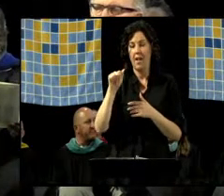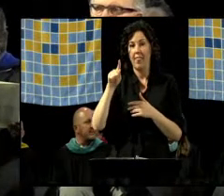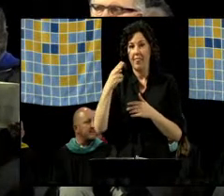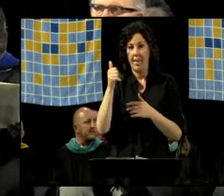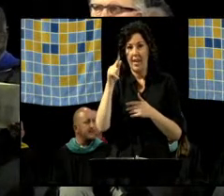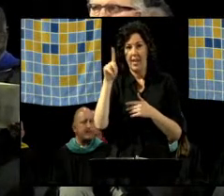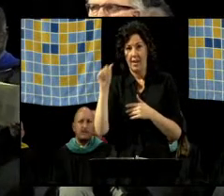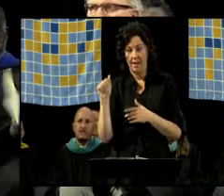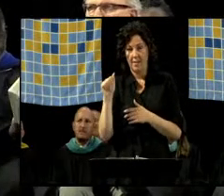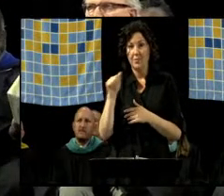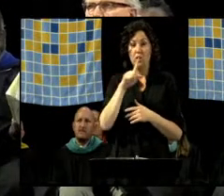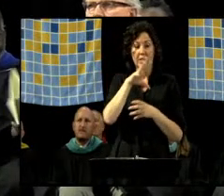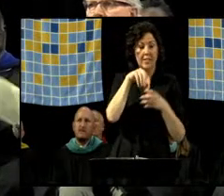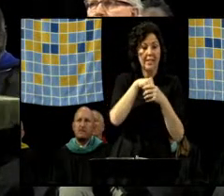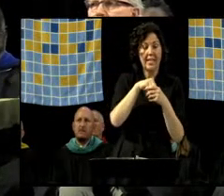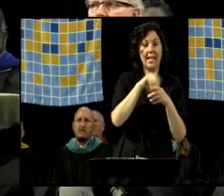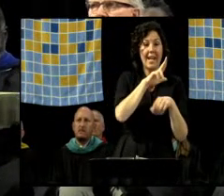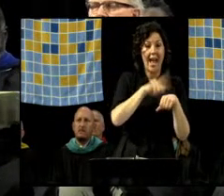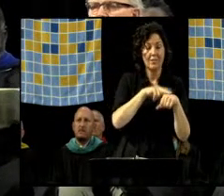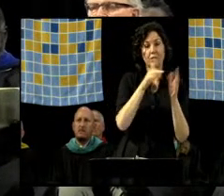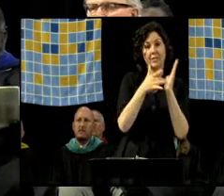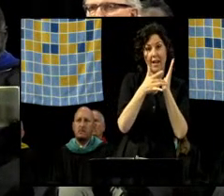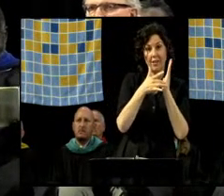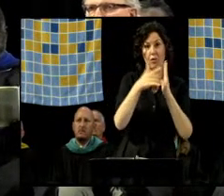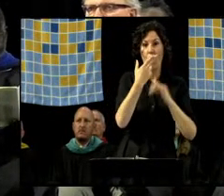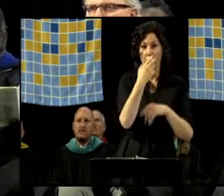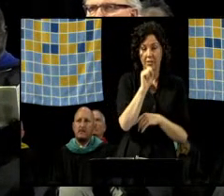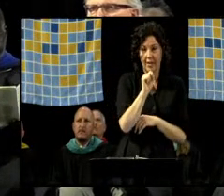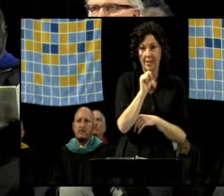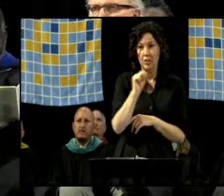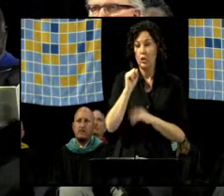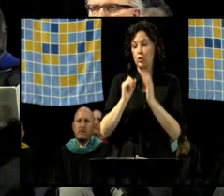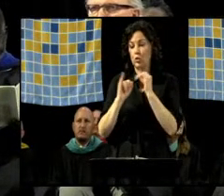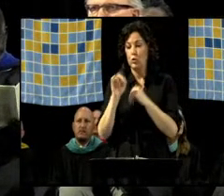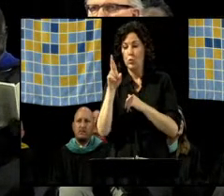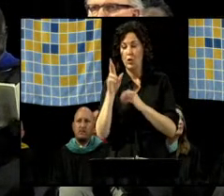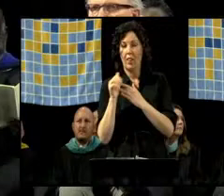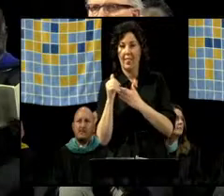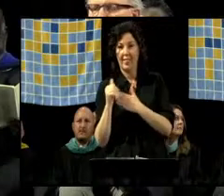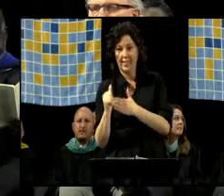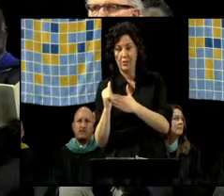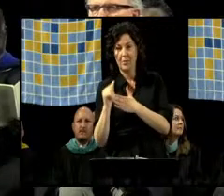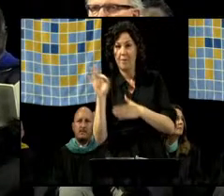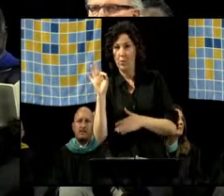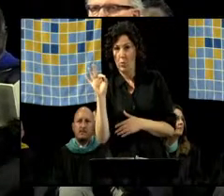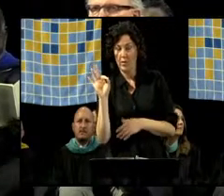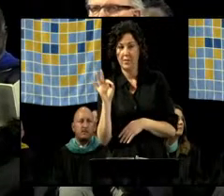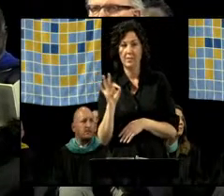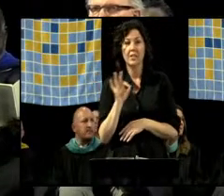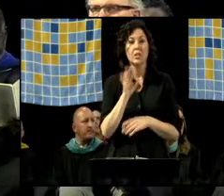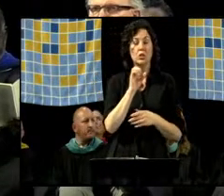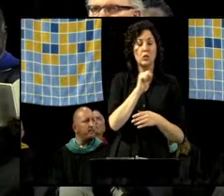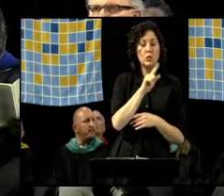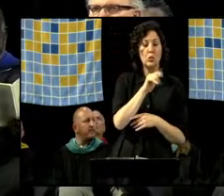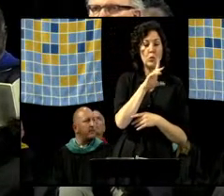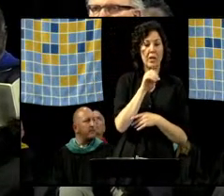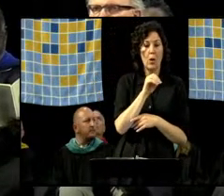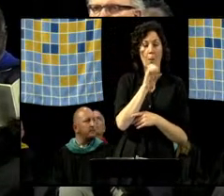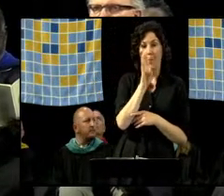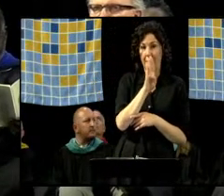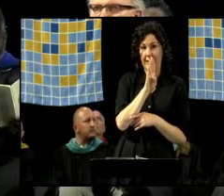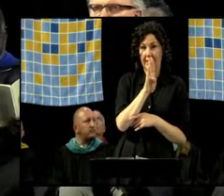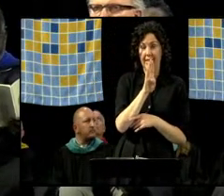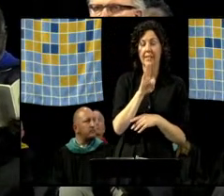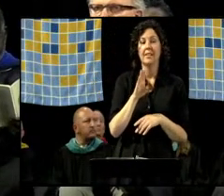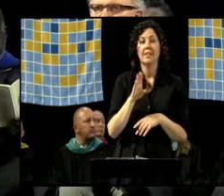National Technical Honor Society, Junior Leadership of Florence, Studio B Production Club, Fellowship of